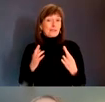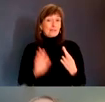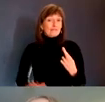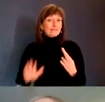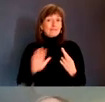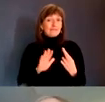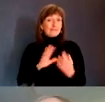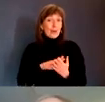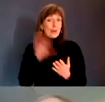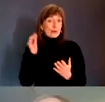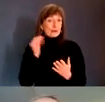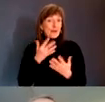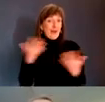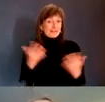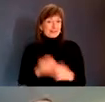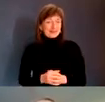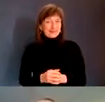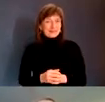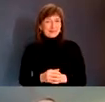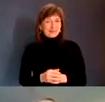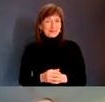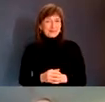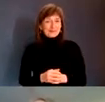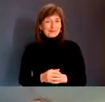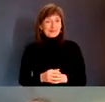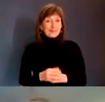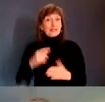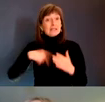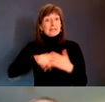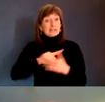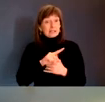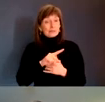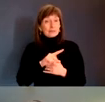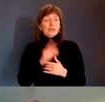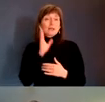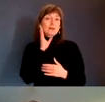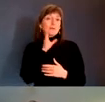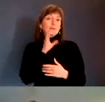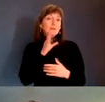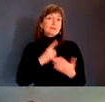learned something from it. Next week, we're going to be talking about